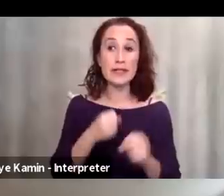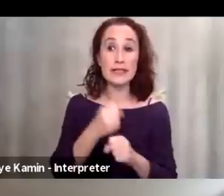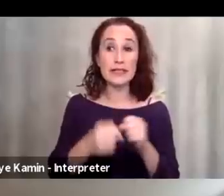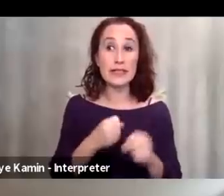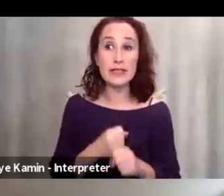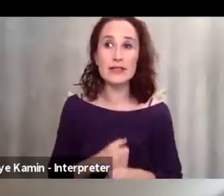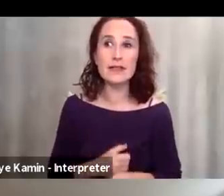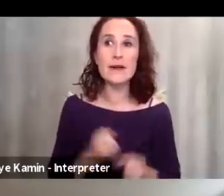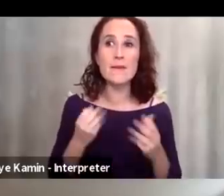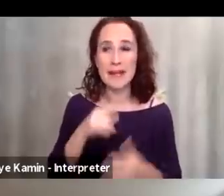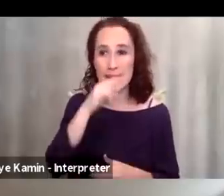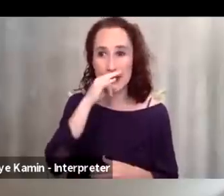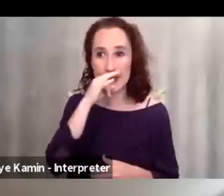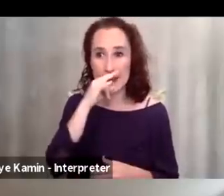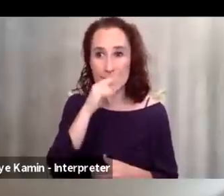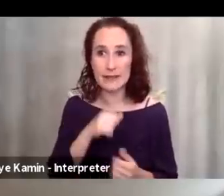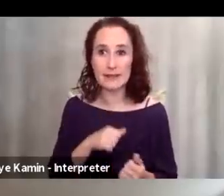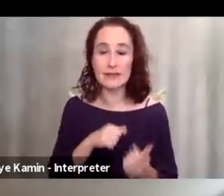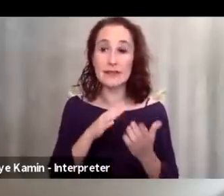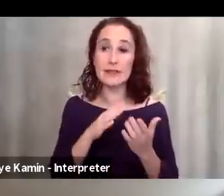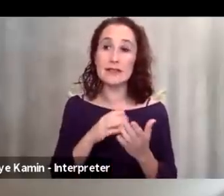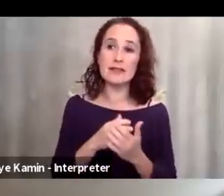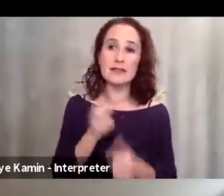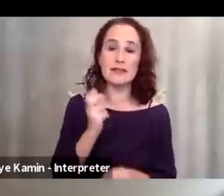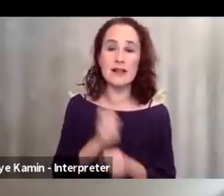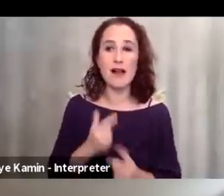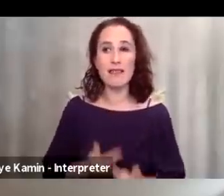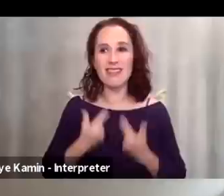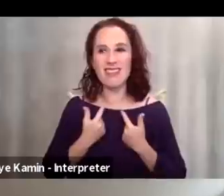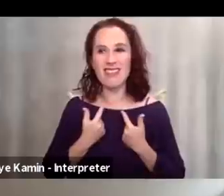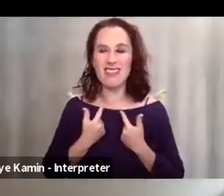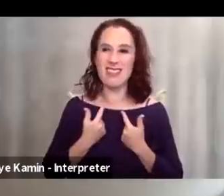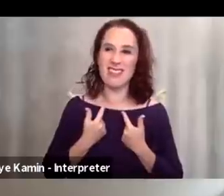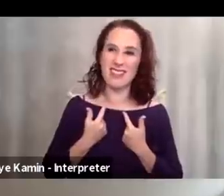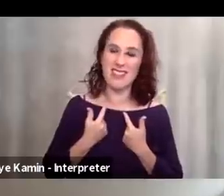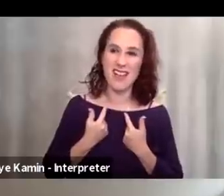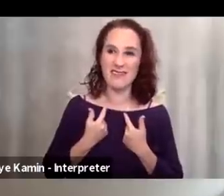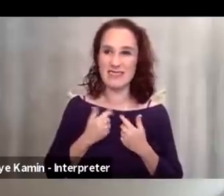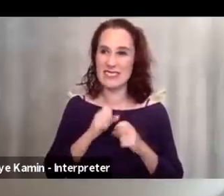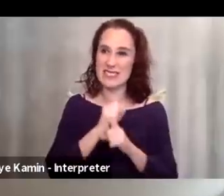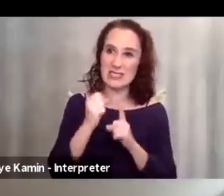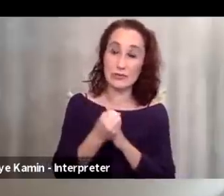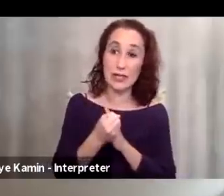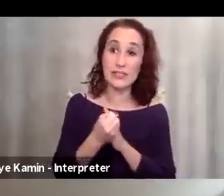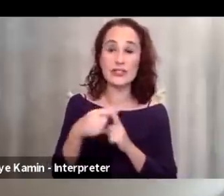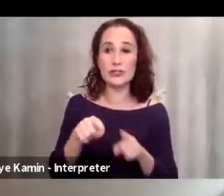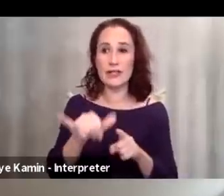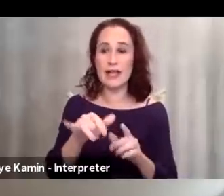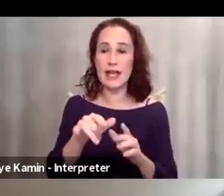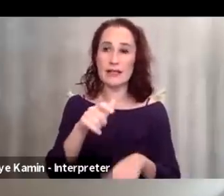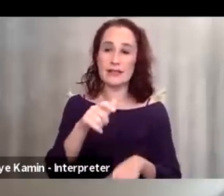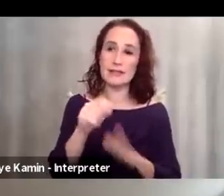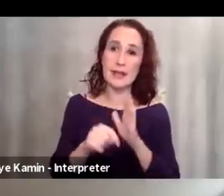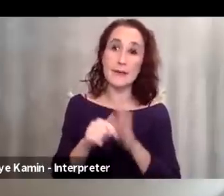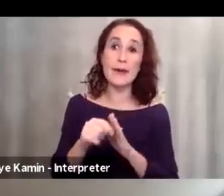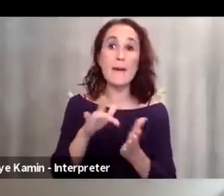lot of kids deal with some really difficult life things for the first time, and middle grade novels are just such a beautiful